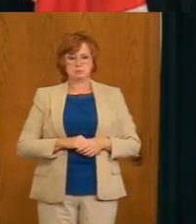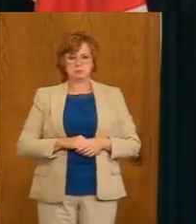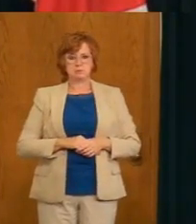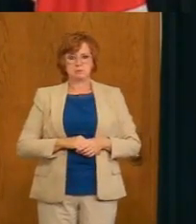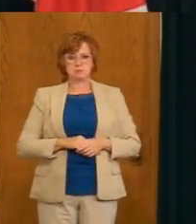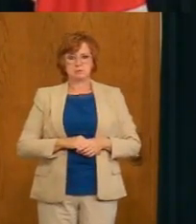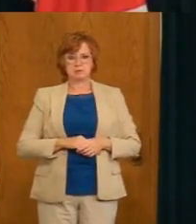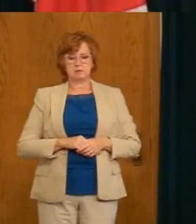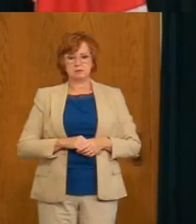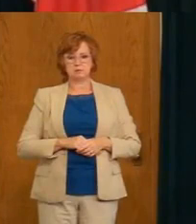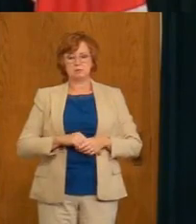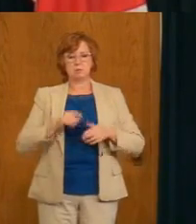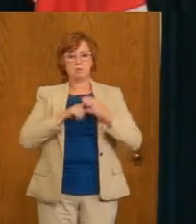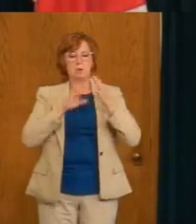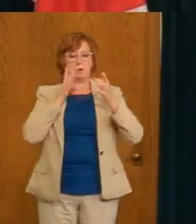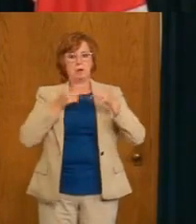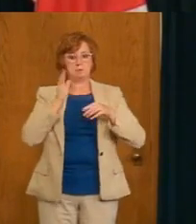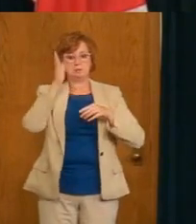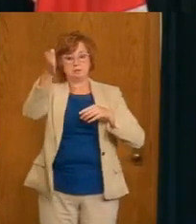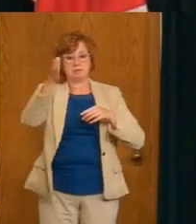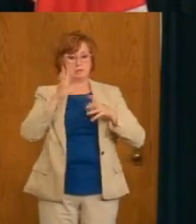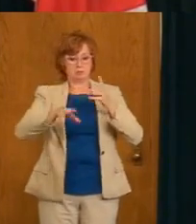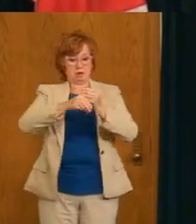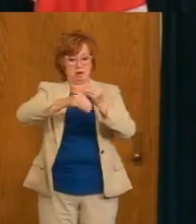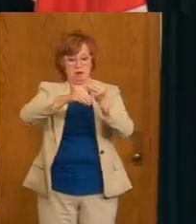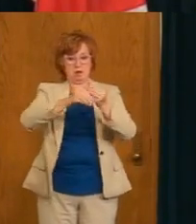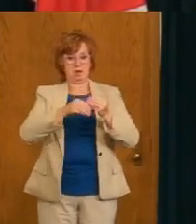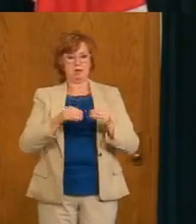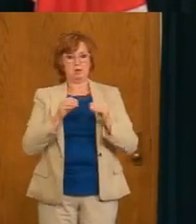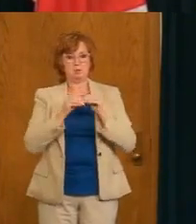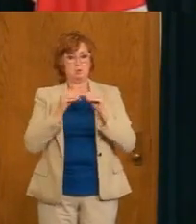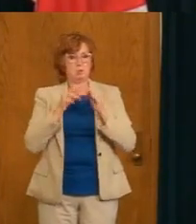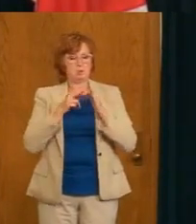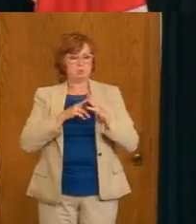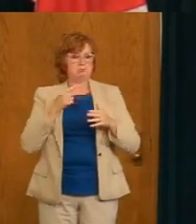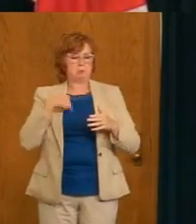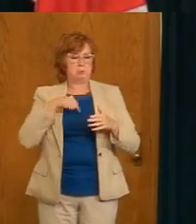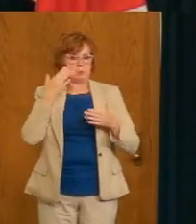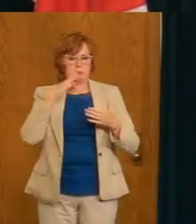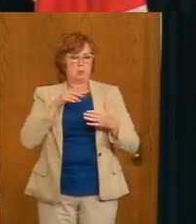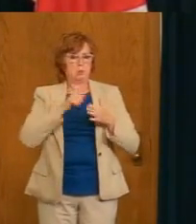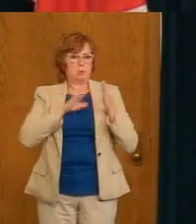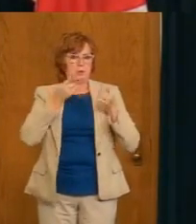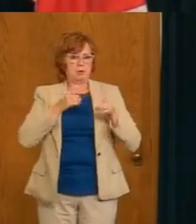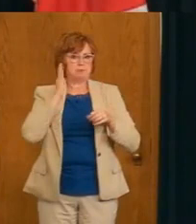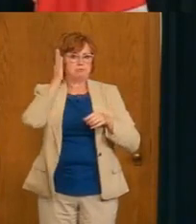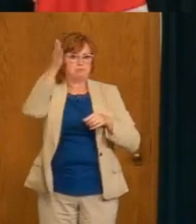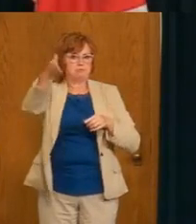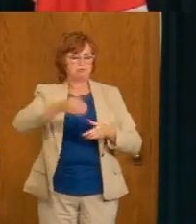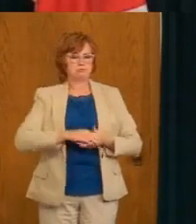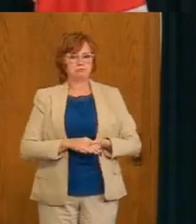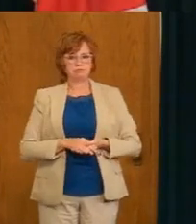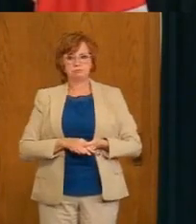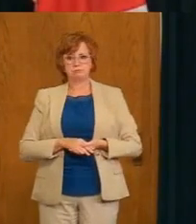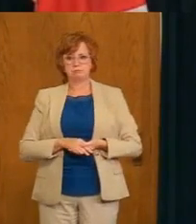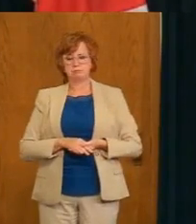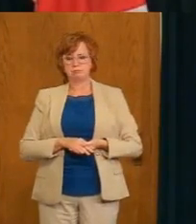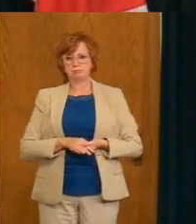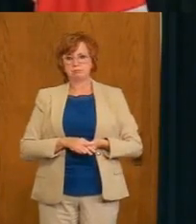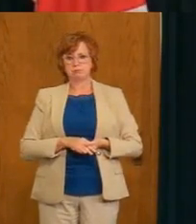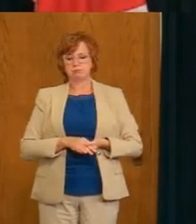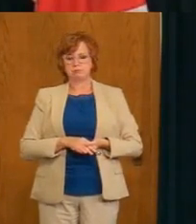so there is some instances where already where if you have chosen not to be vaccinated, there are